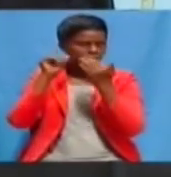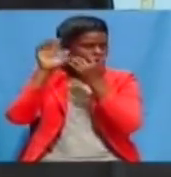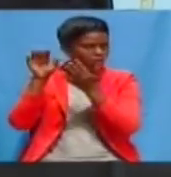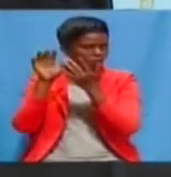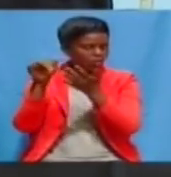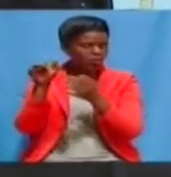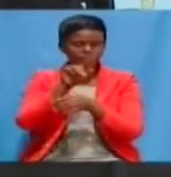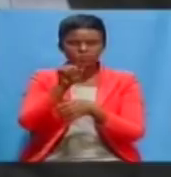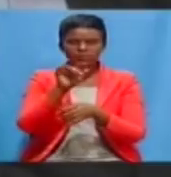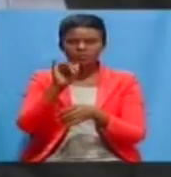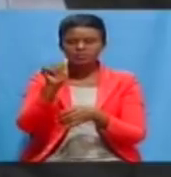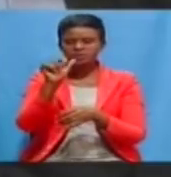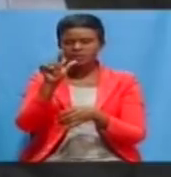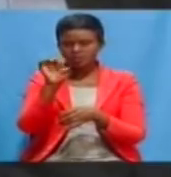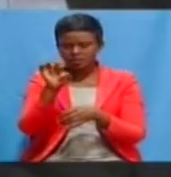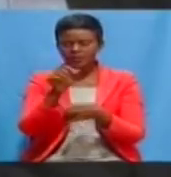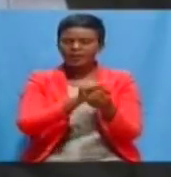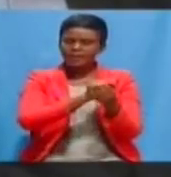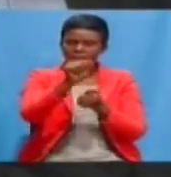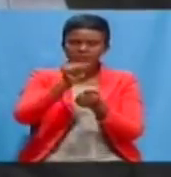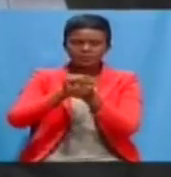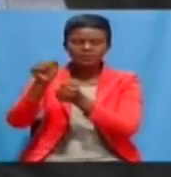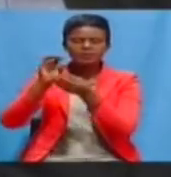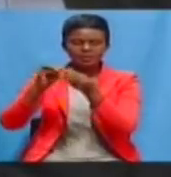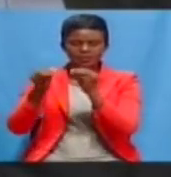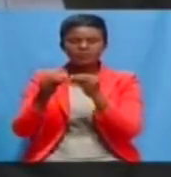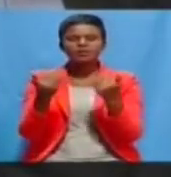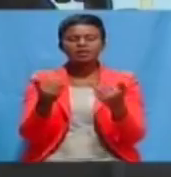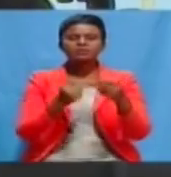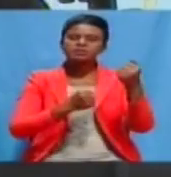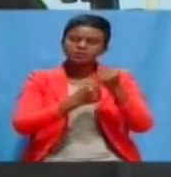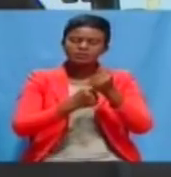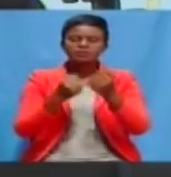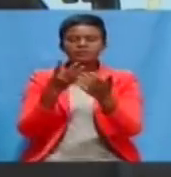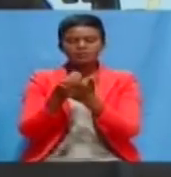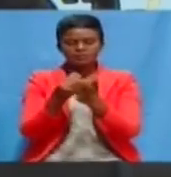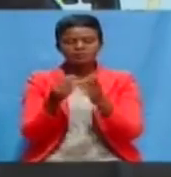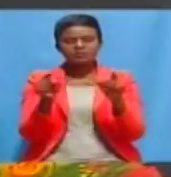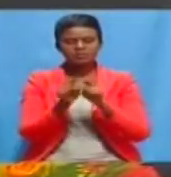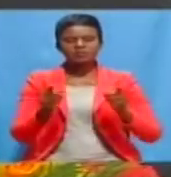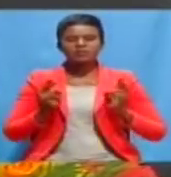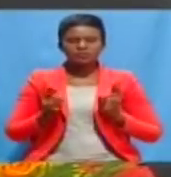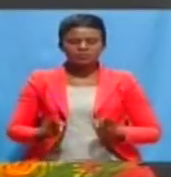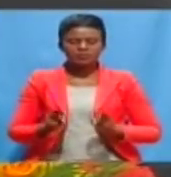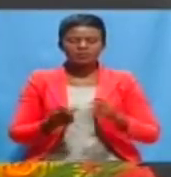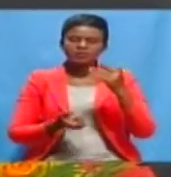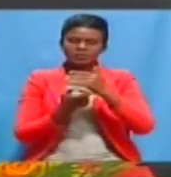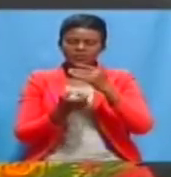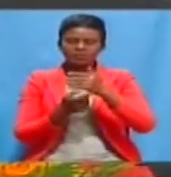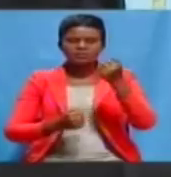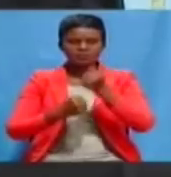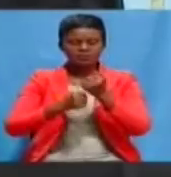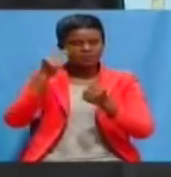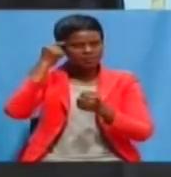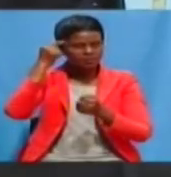current and ongoing efforts to improve the pass rates will be wholeheartedly supported financially and through human and technical support by the